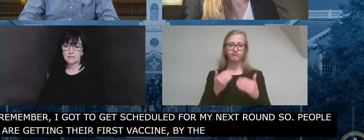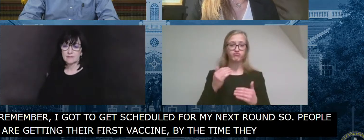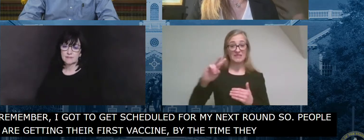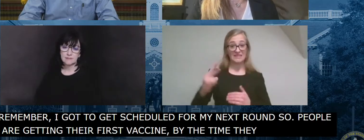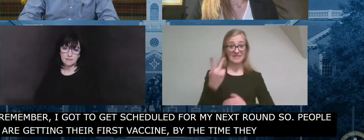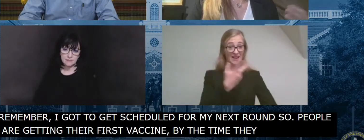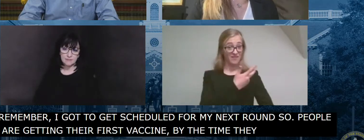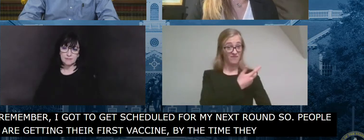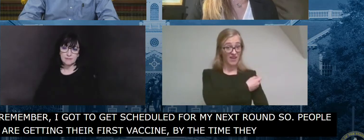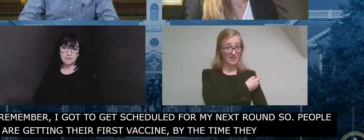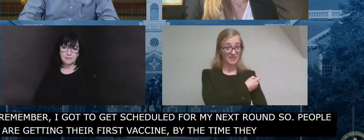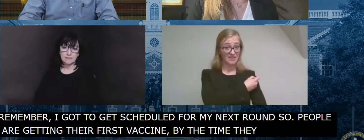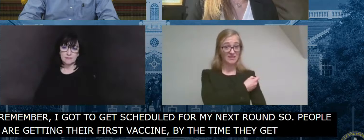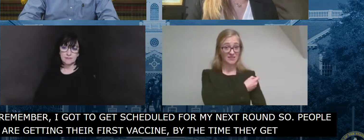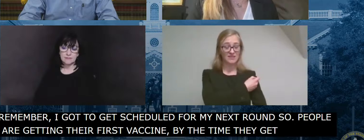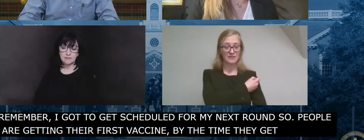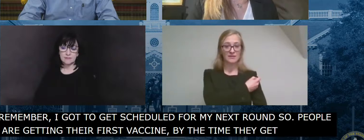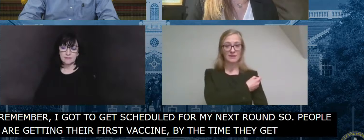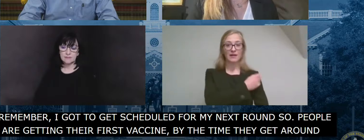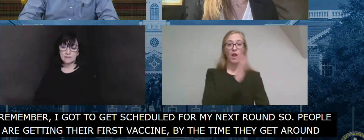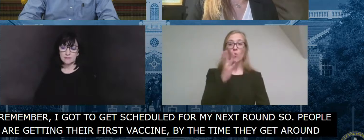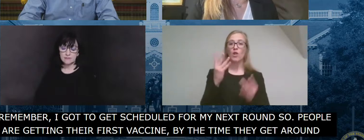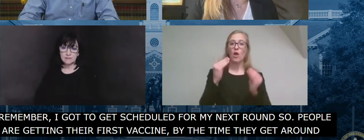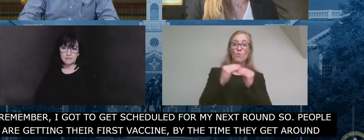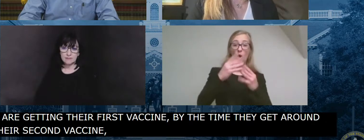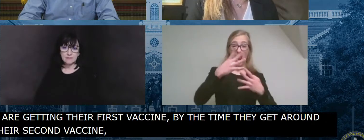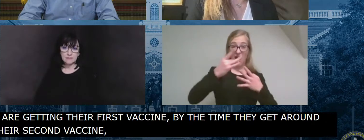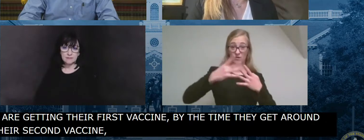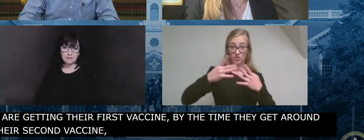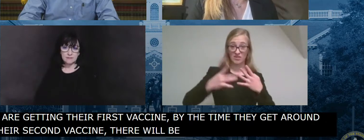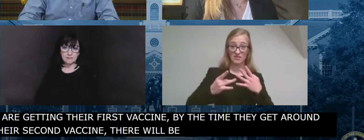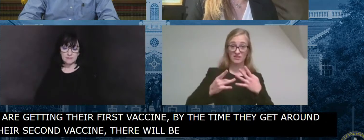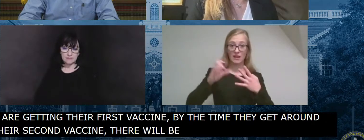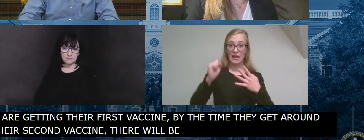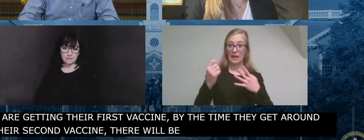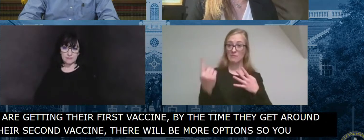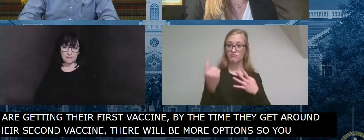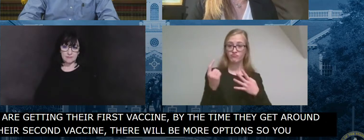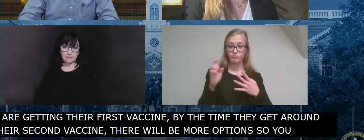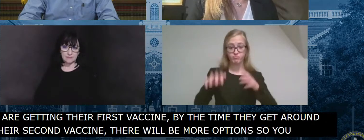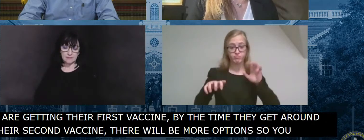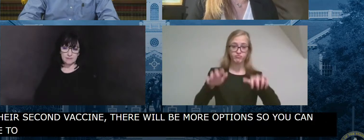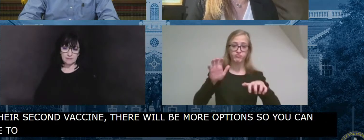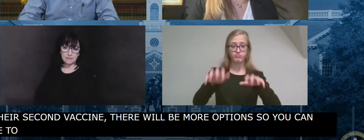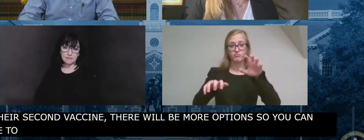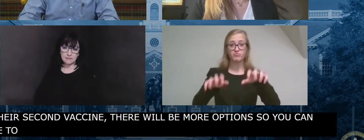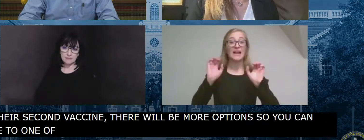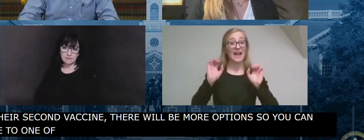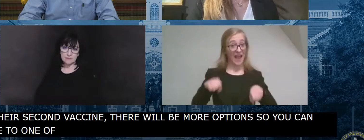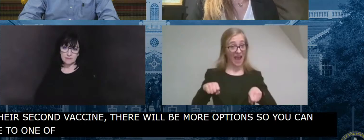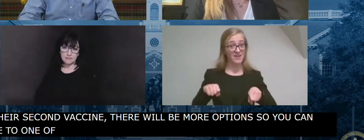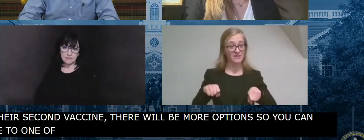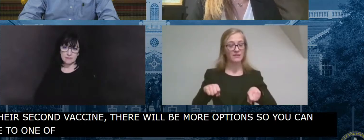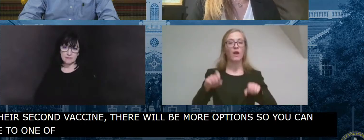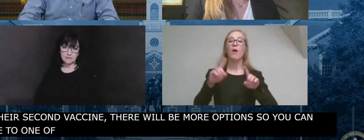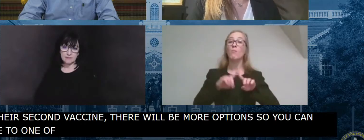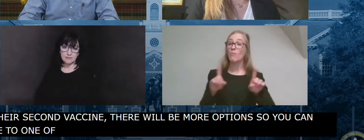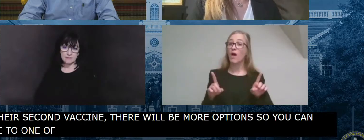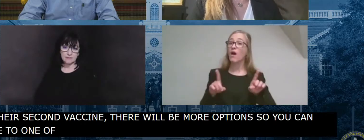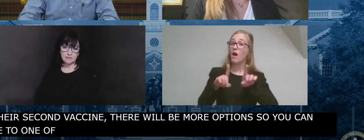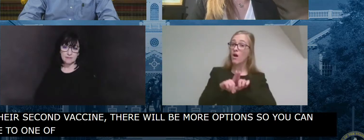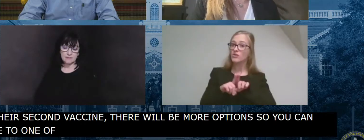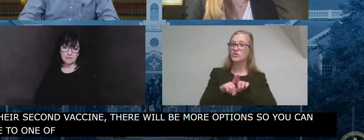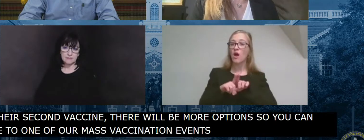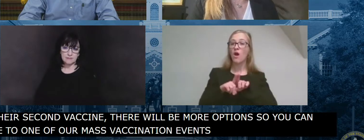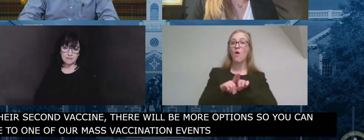vaccine, there will be more options. So you can come to one of our mass vaccination events, but also, again,